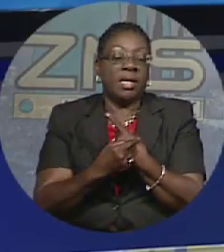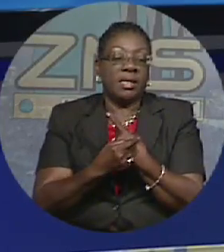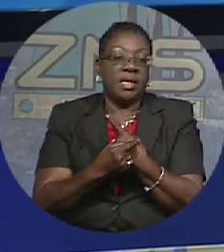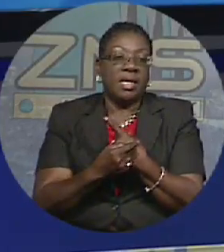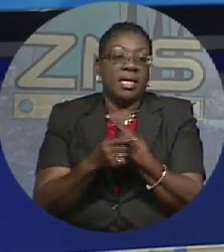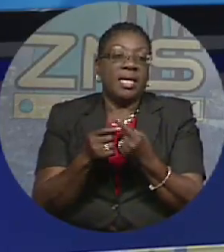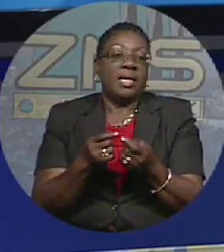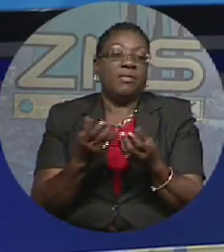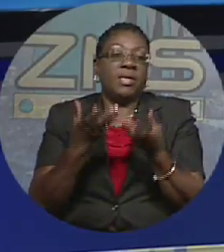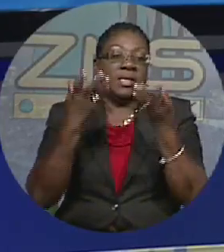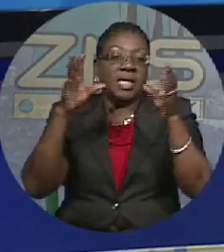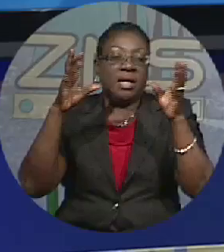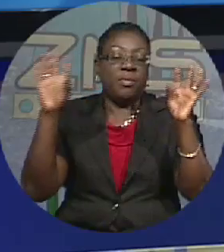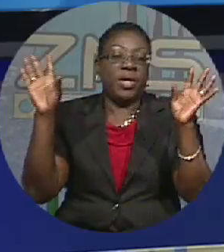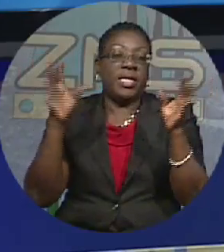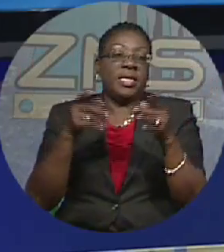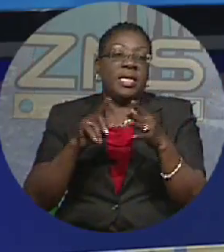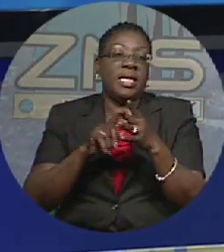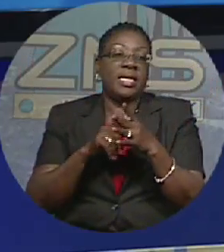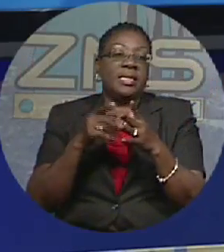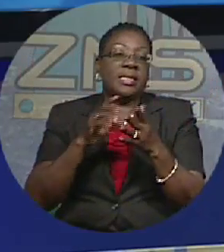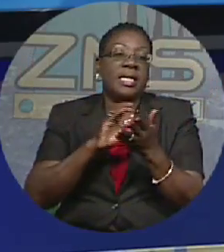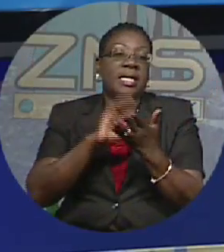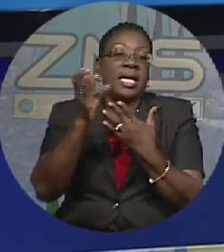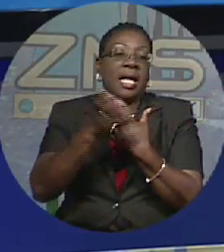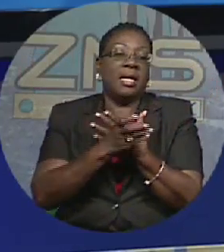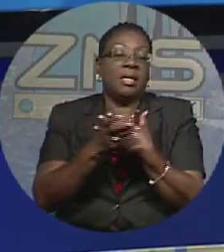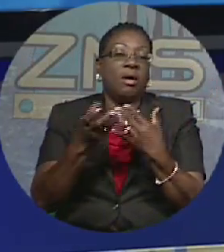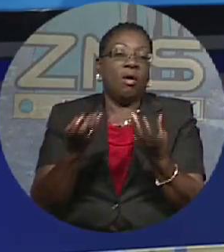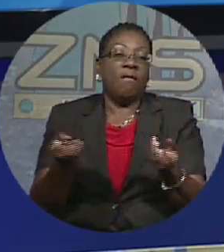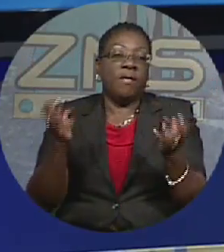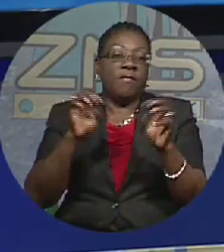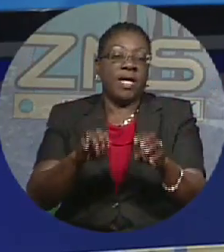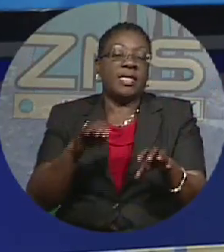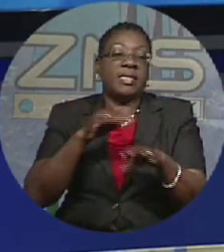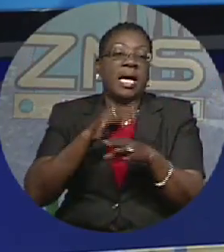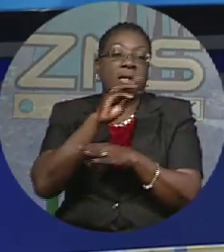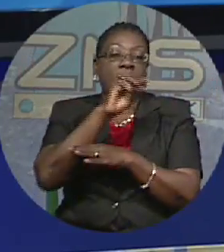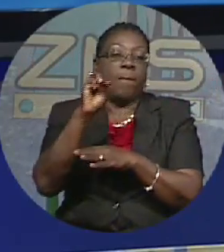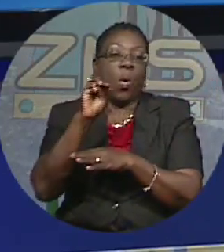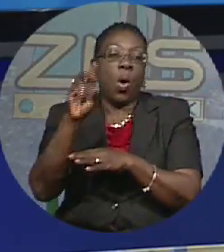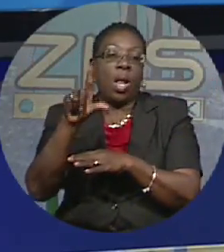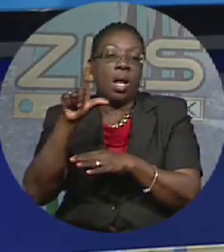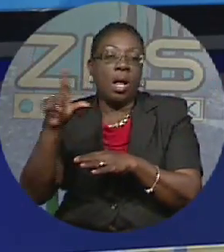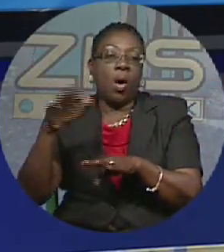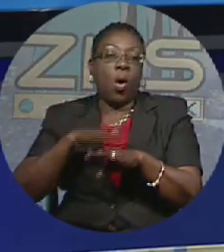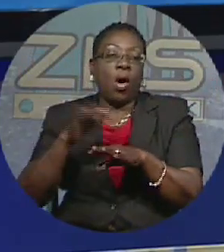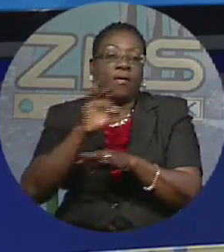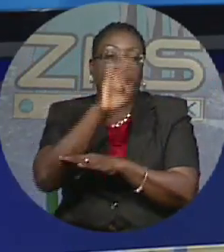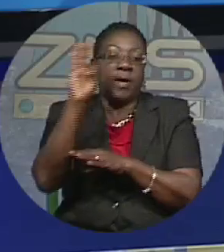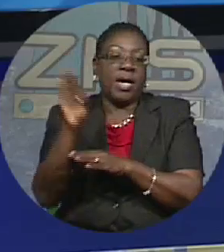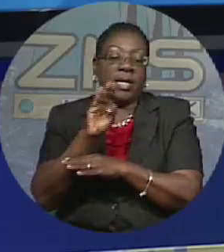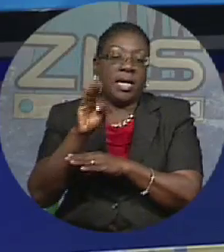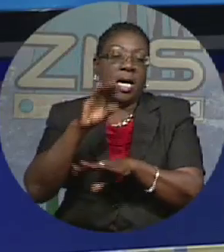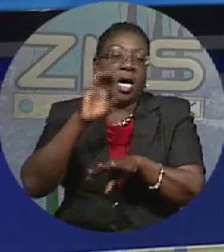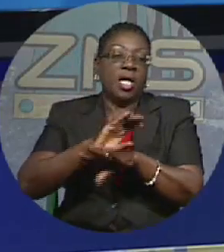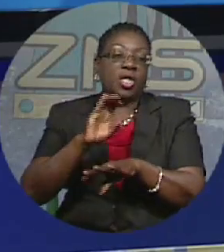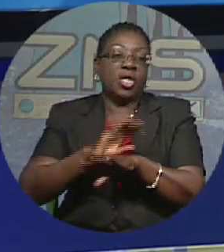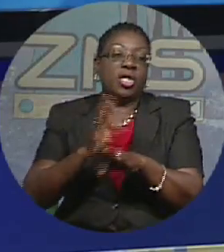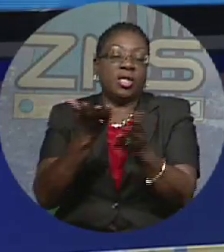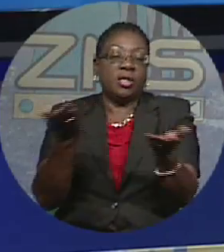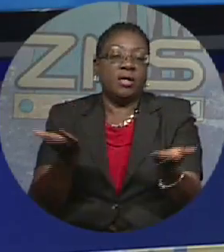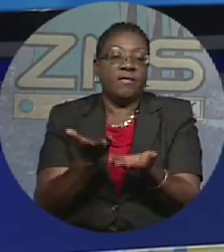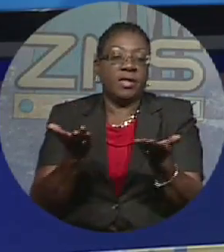The department will kick off its calendar of events with an exhibition at the Mall at Marathon on Friday, and a church service is scheduled for